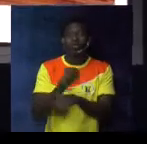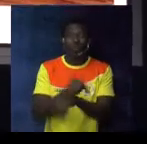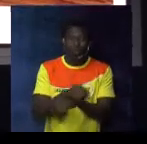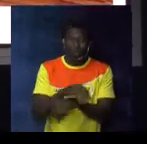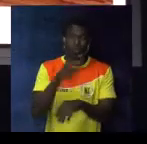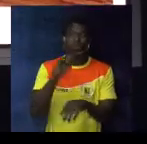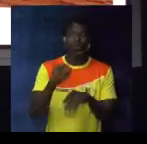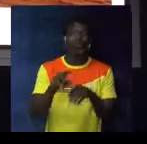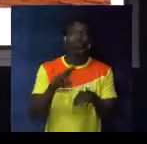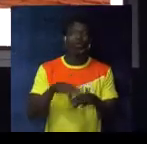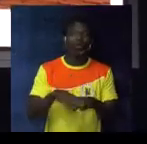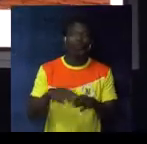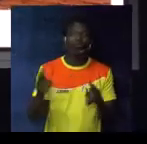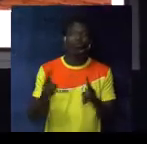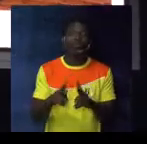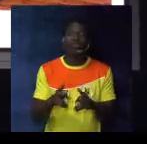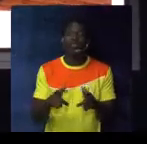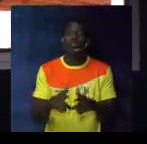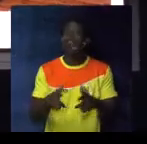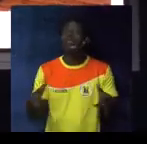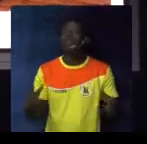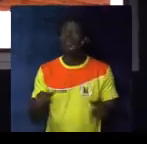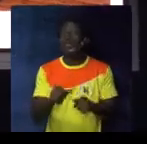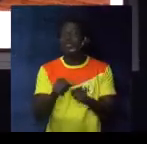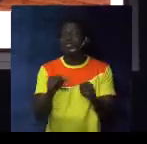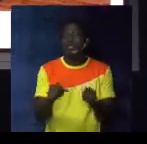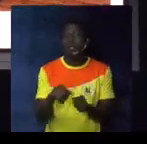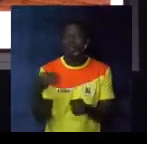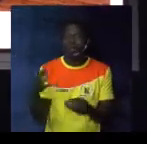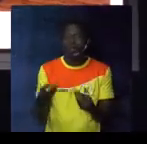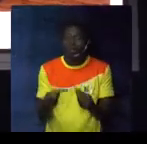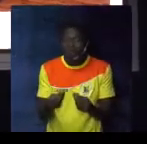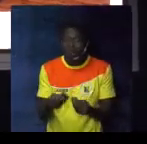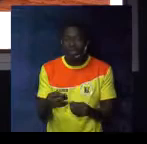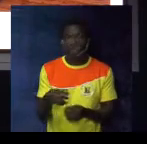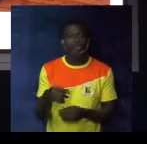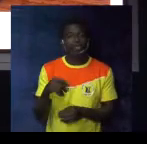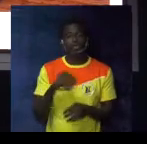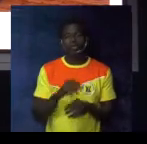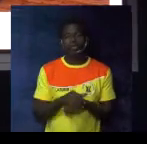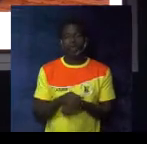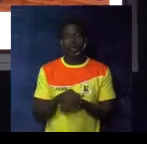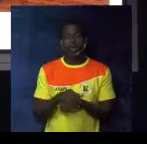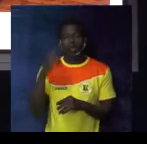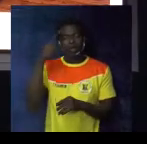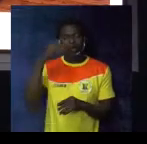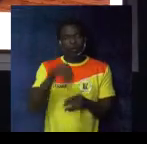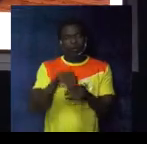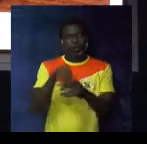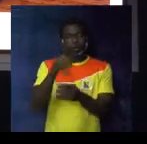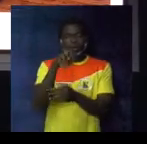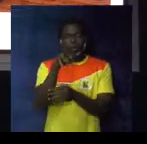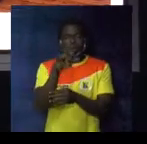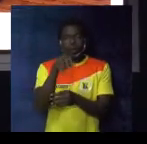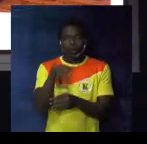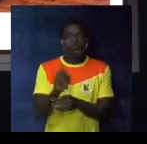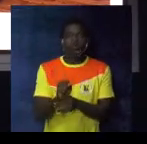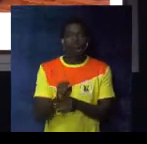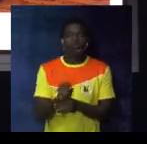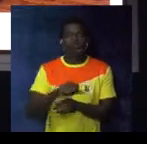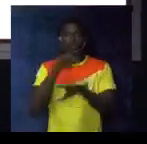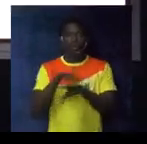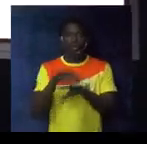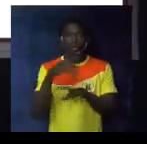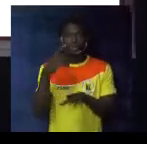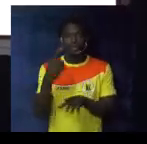work a very large area of land. So it's used for commercial farming. So planters are used for sowing